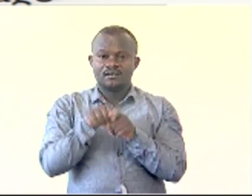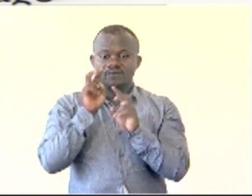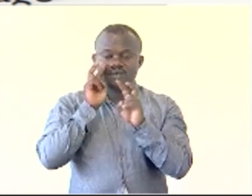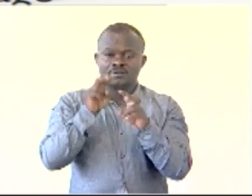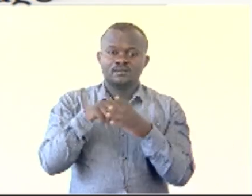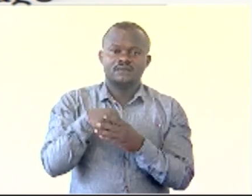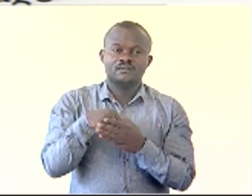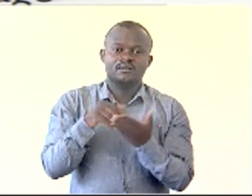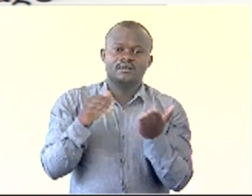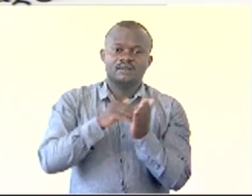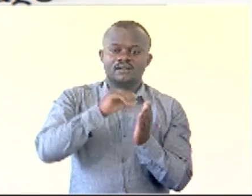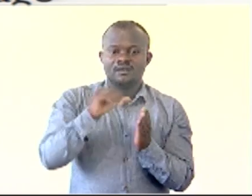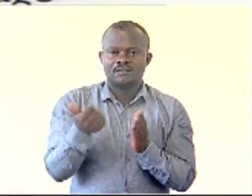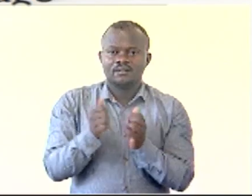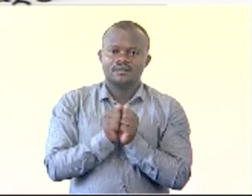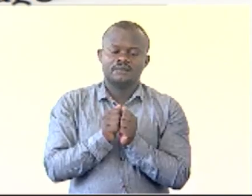wrists and even anchor.